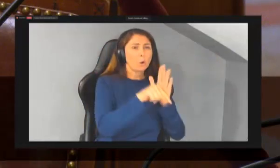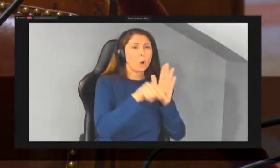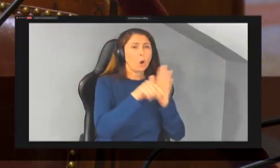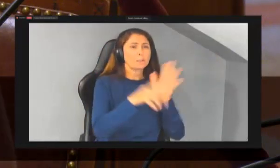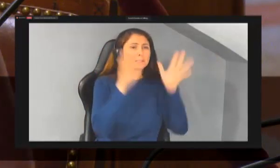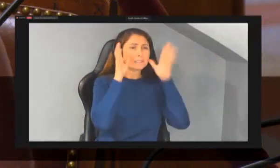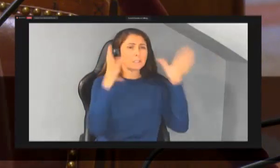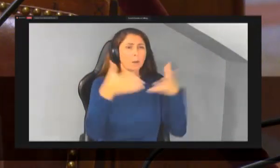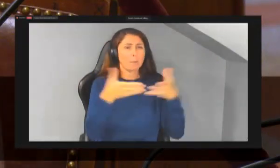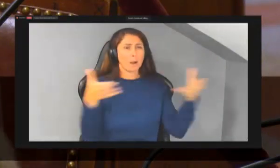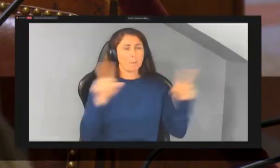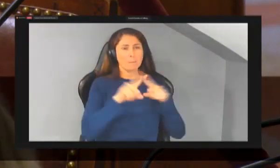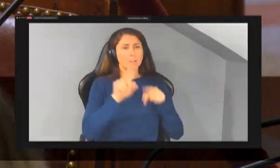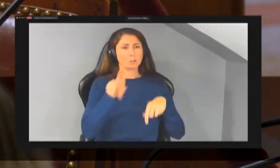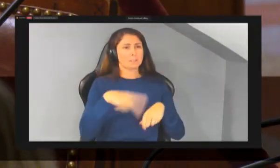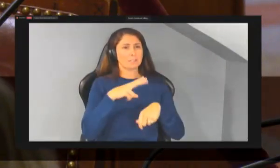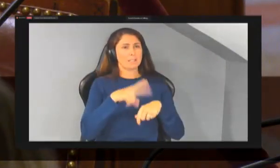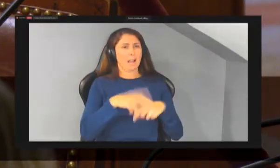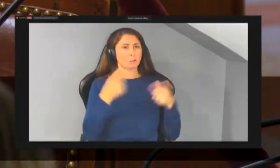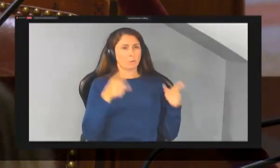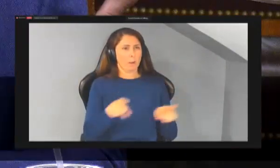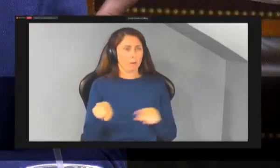natural phenomenon. Yeah.